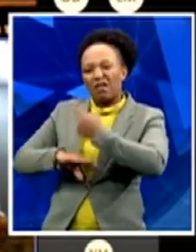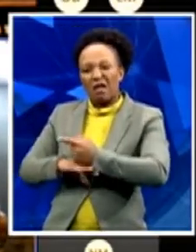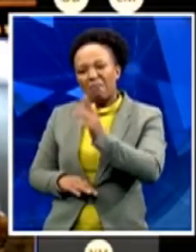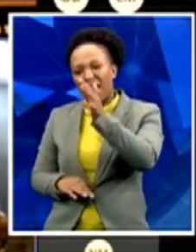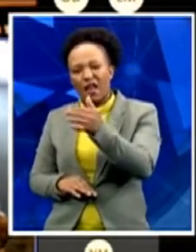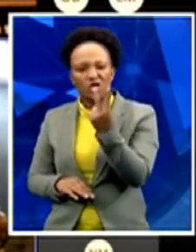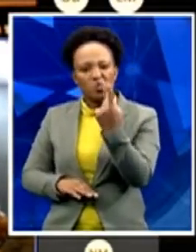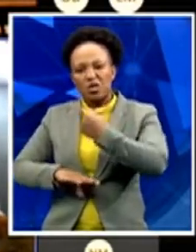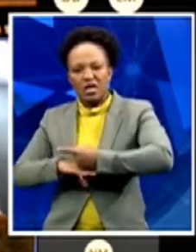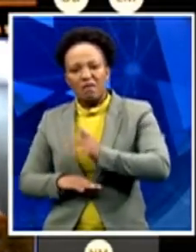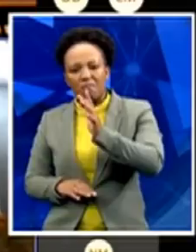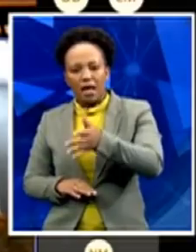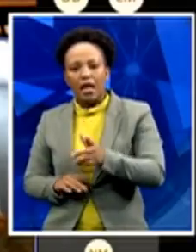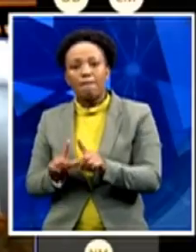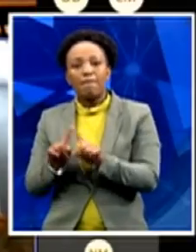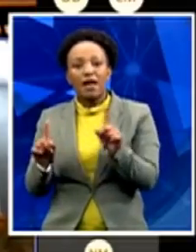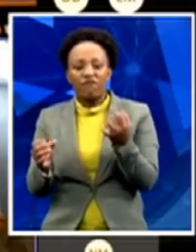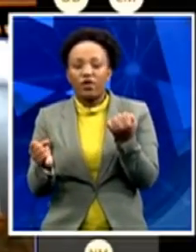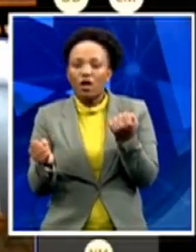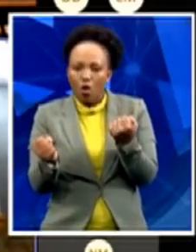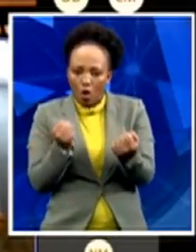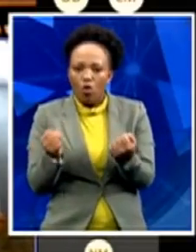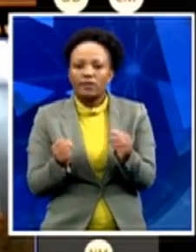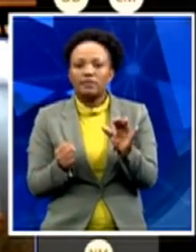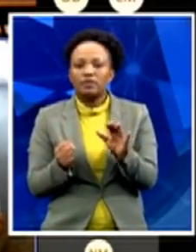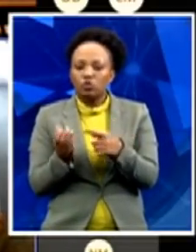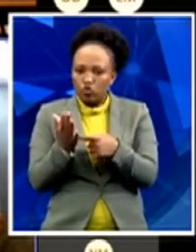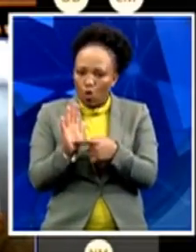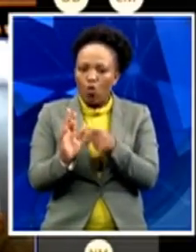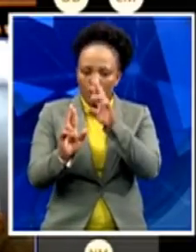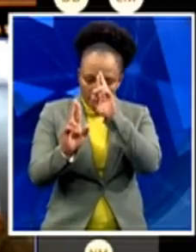And that's a matter of respect for the courts more than anything else.